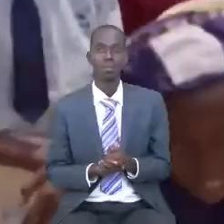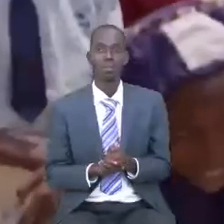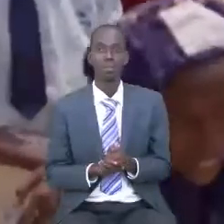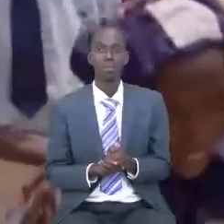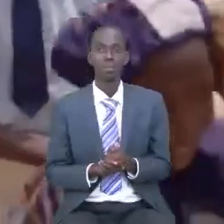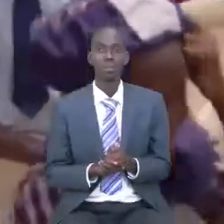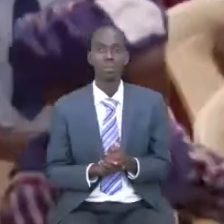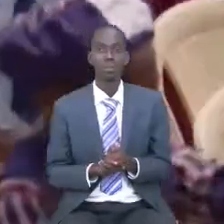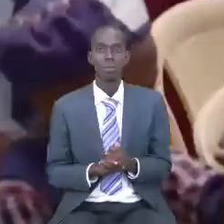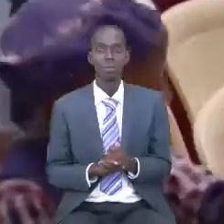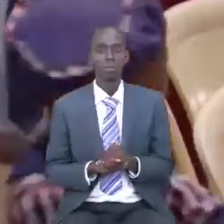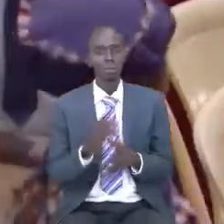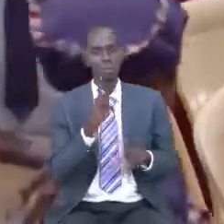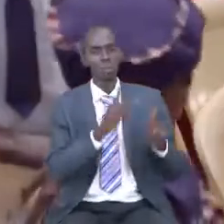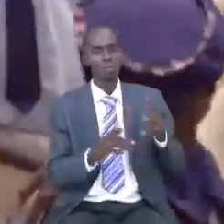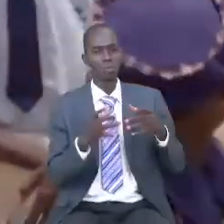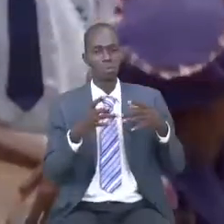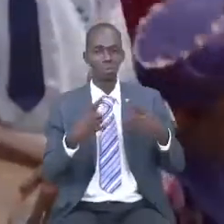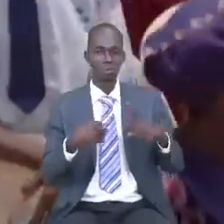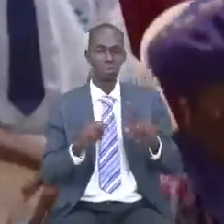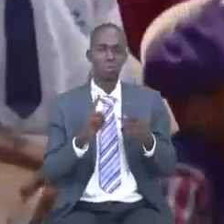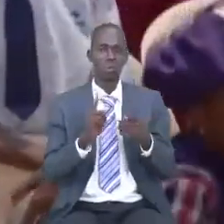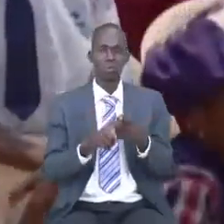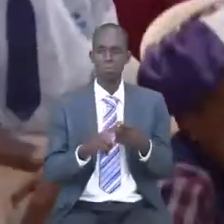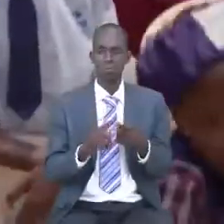They try to eliminate you.